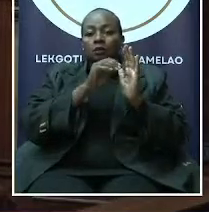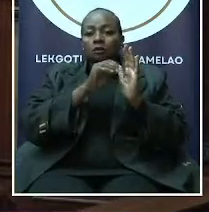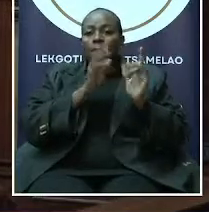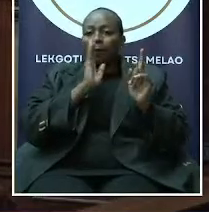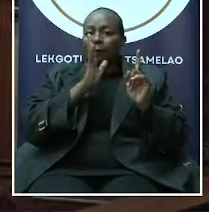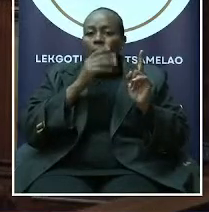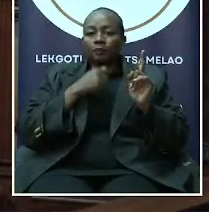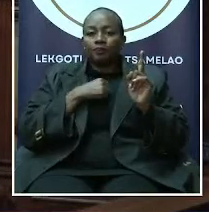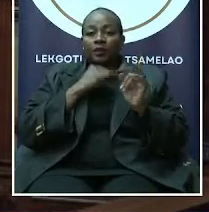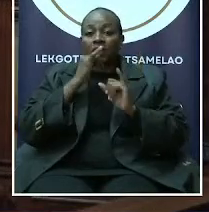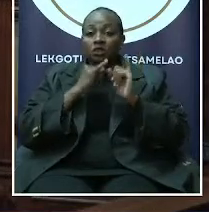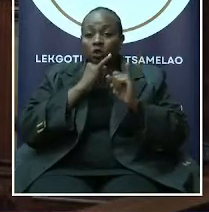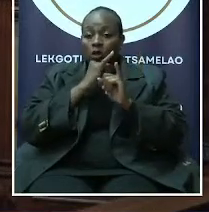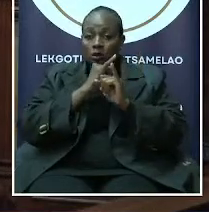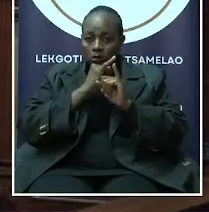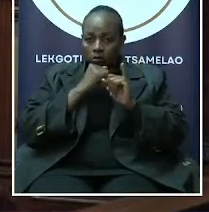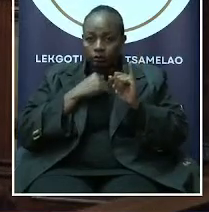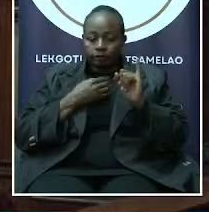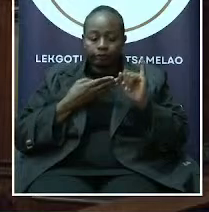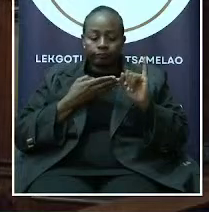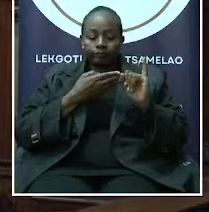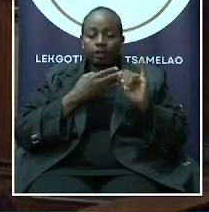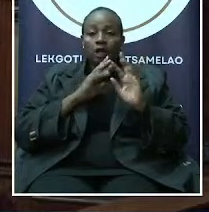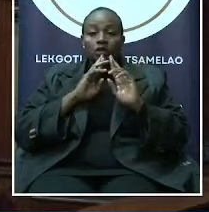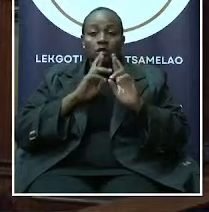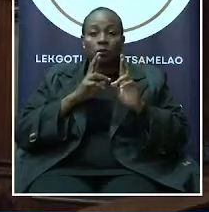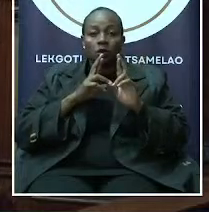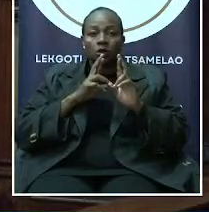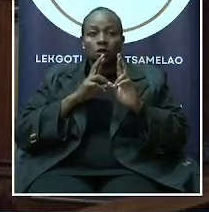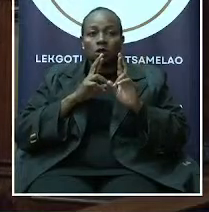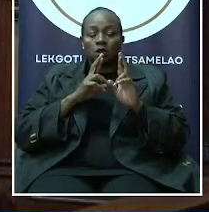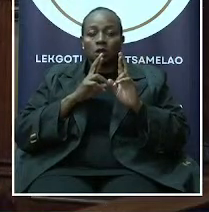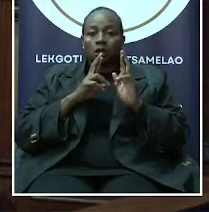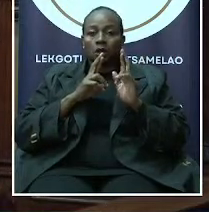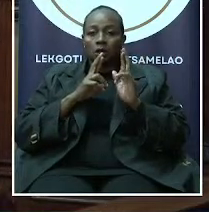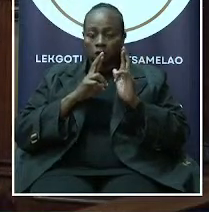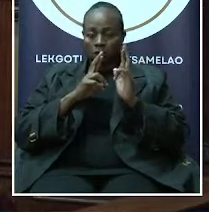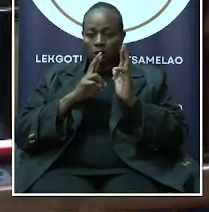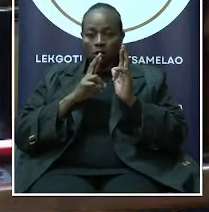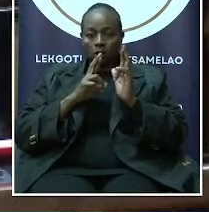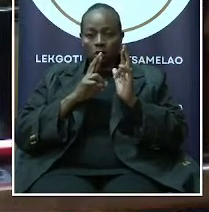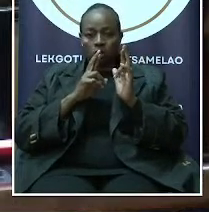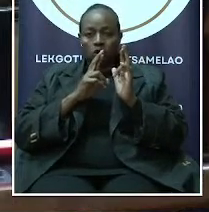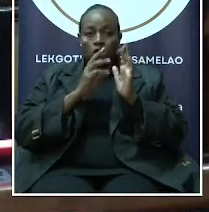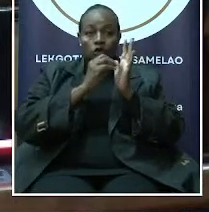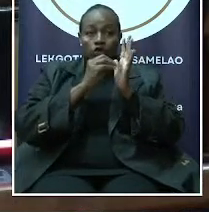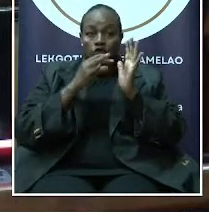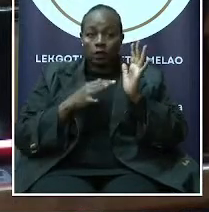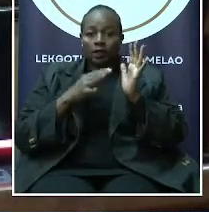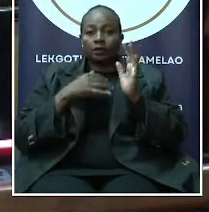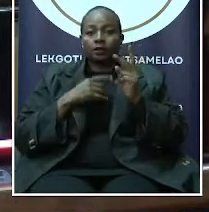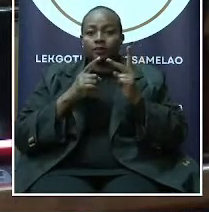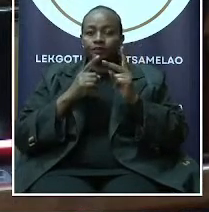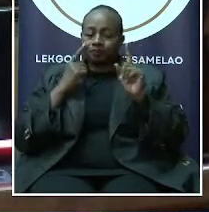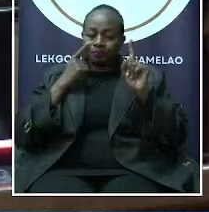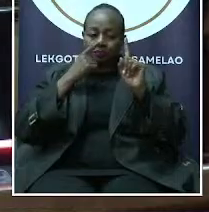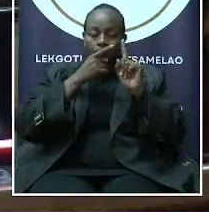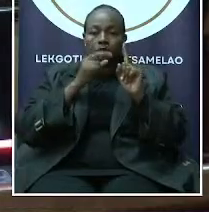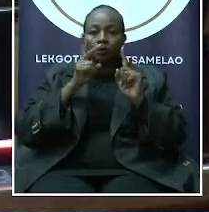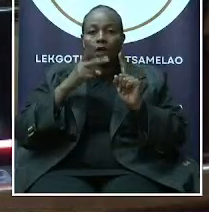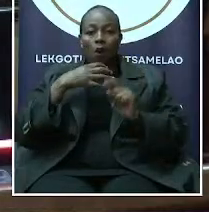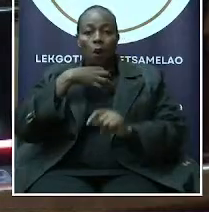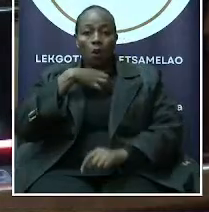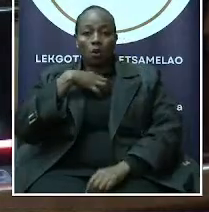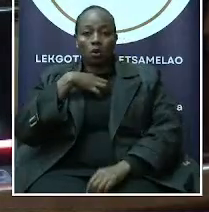today is Institutionalizing the Response to the Student Housing Crisis, Repurposing State-Owned